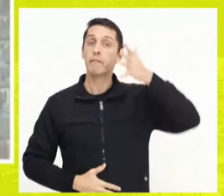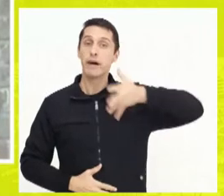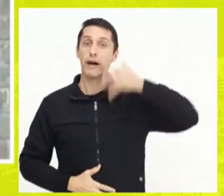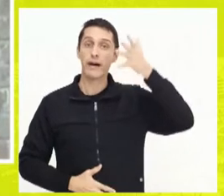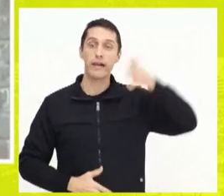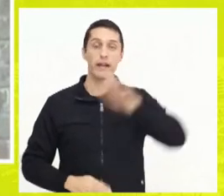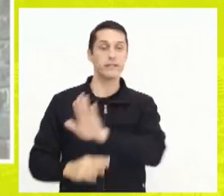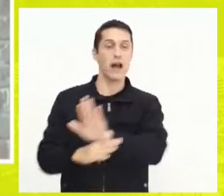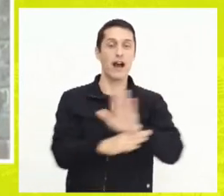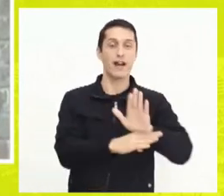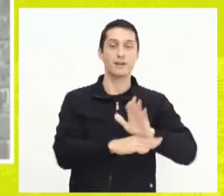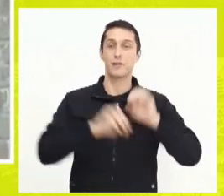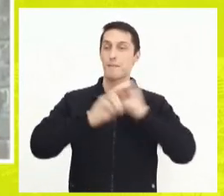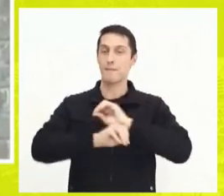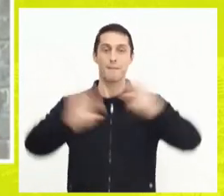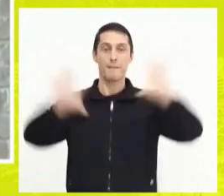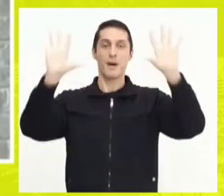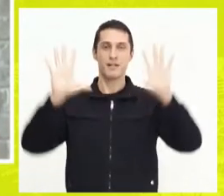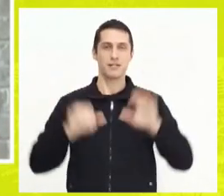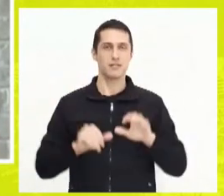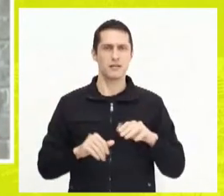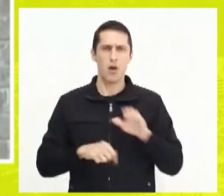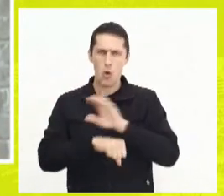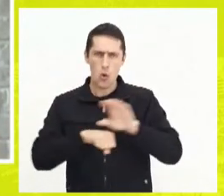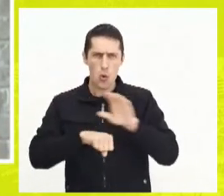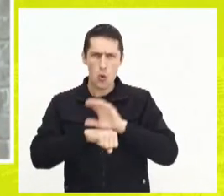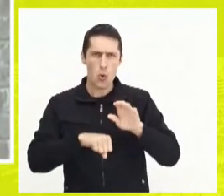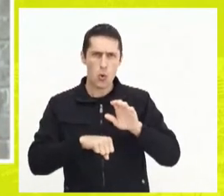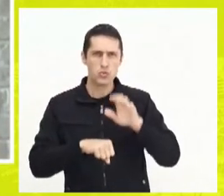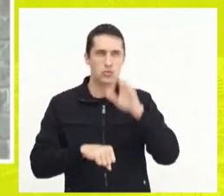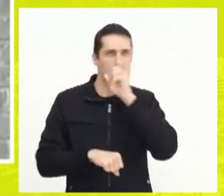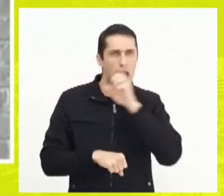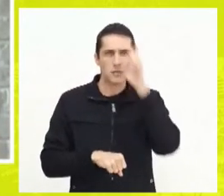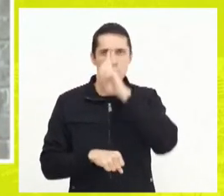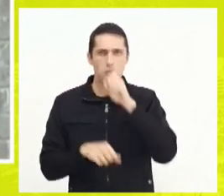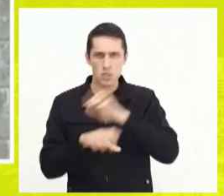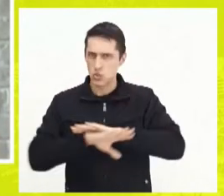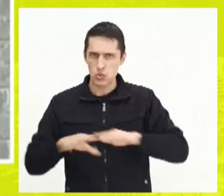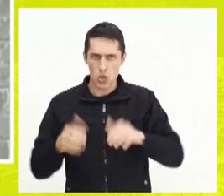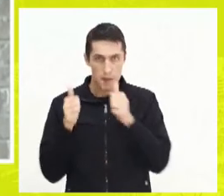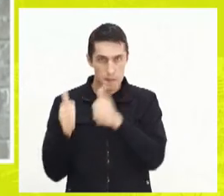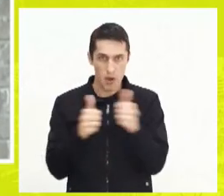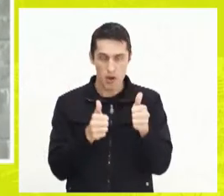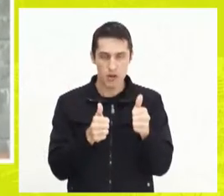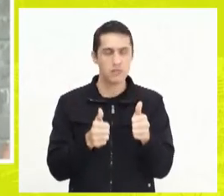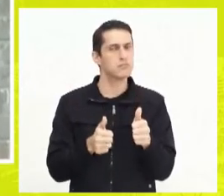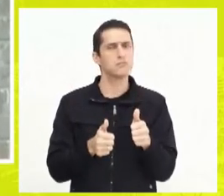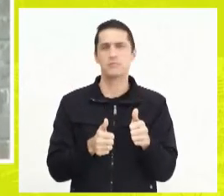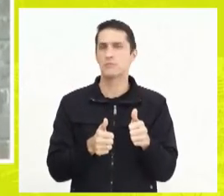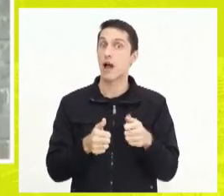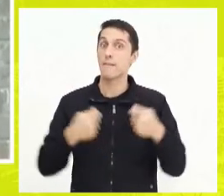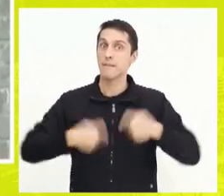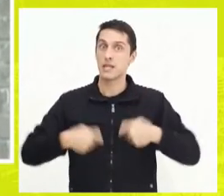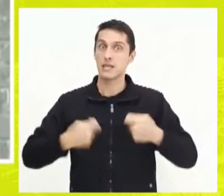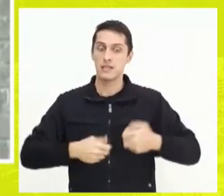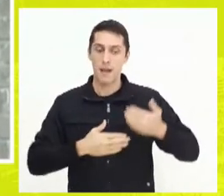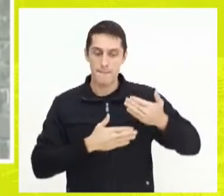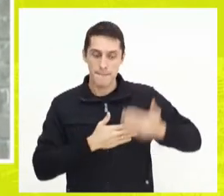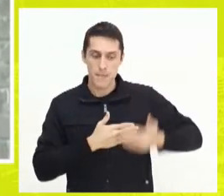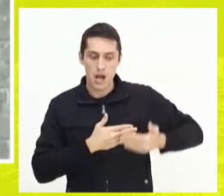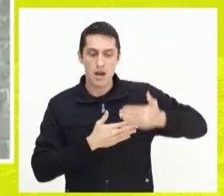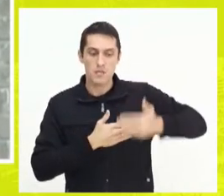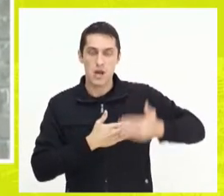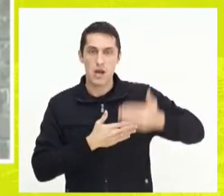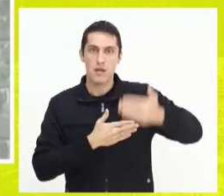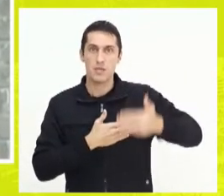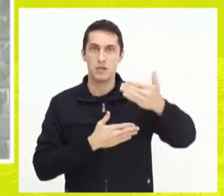is going to do magic or a two-day workshop it's not gonna do magic we need something more continued